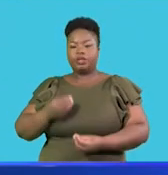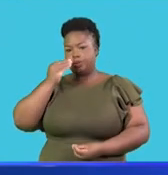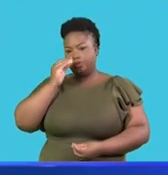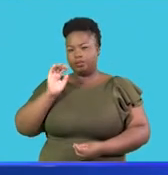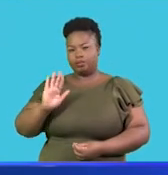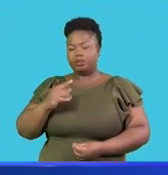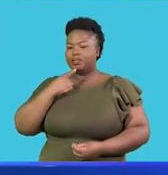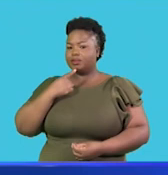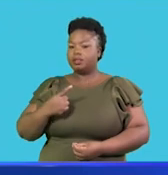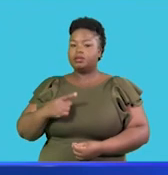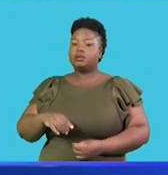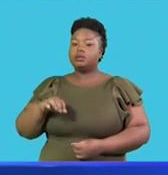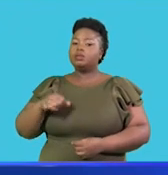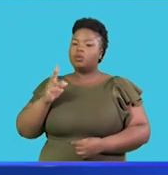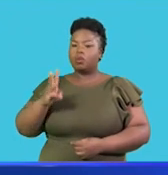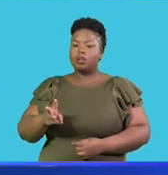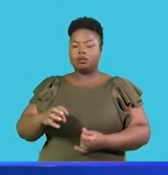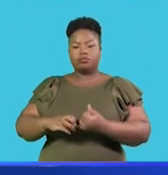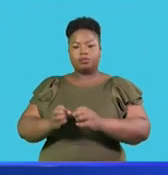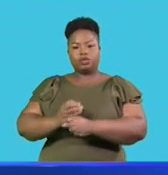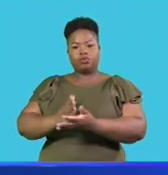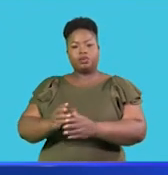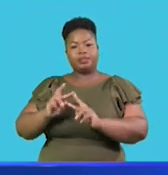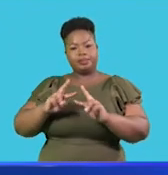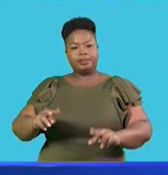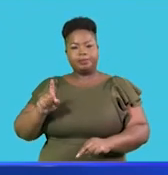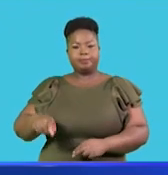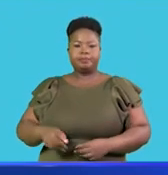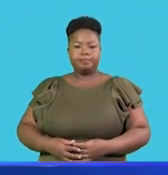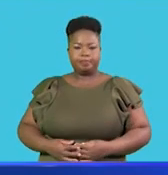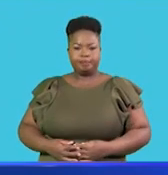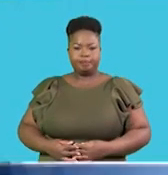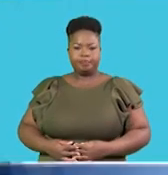Chiloane o itelletse ho tiisa tema tsa polokeho sekolong sena.